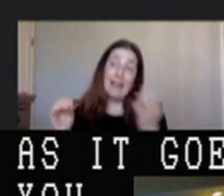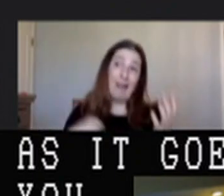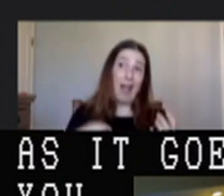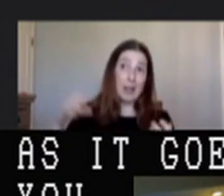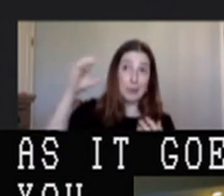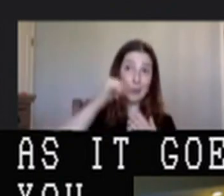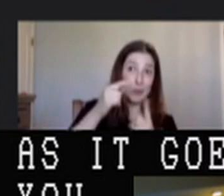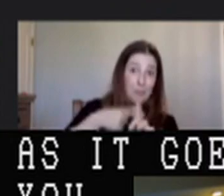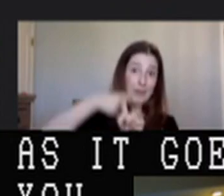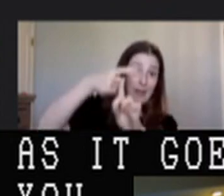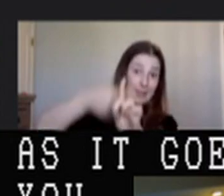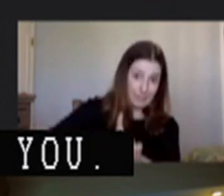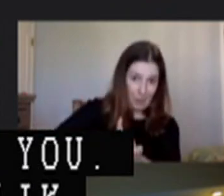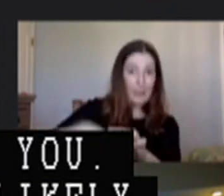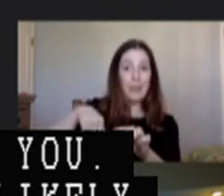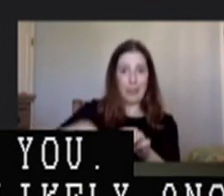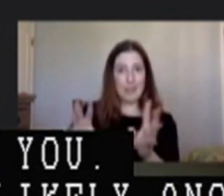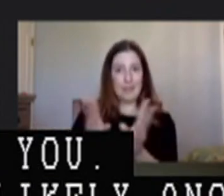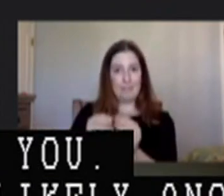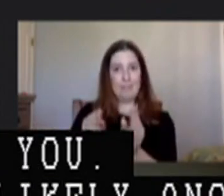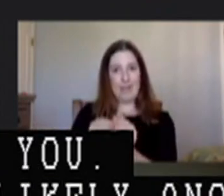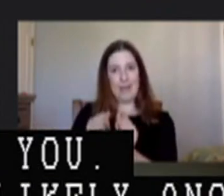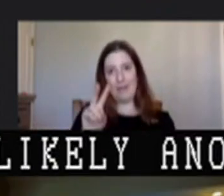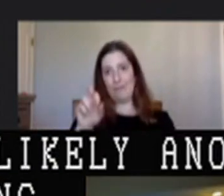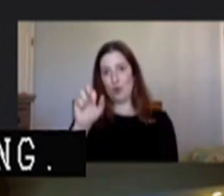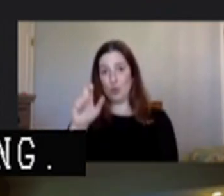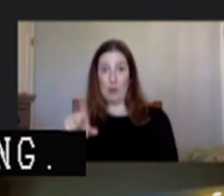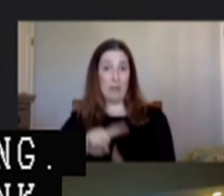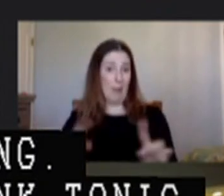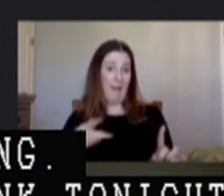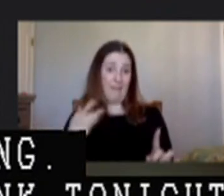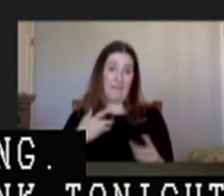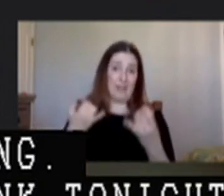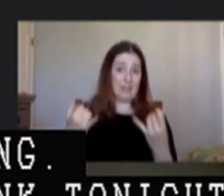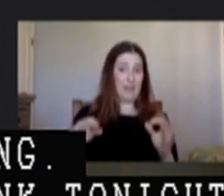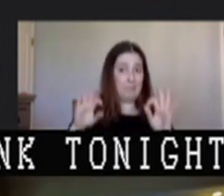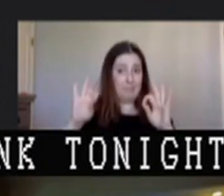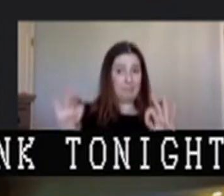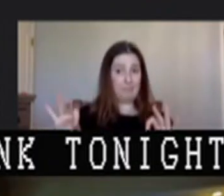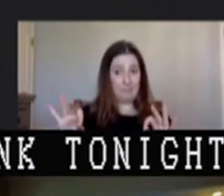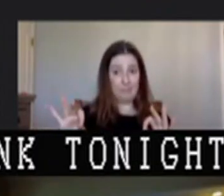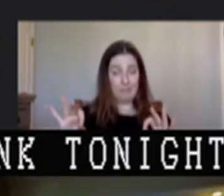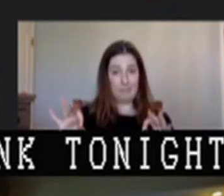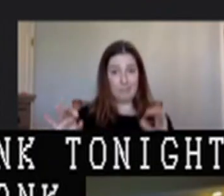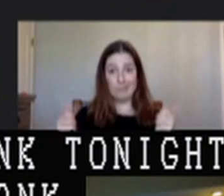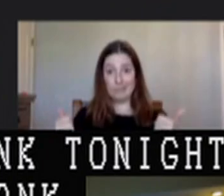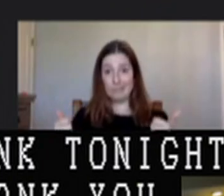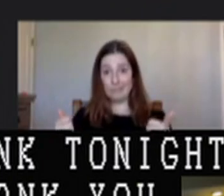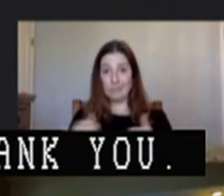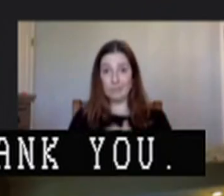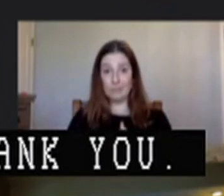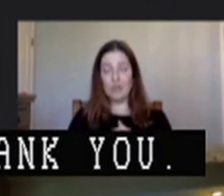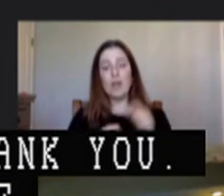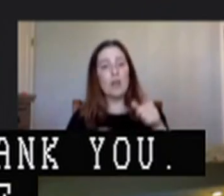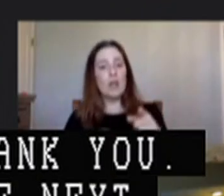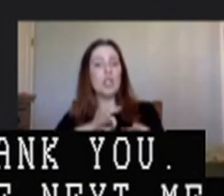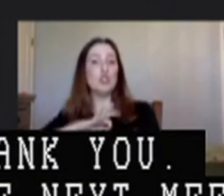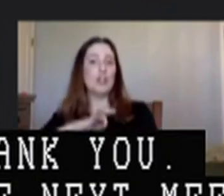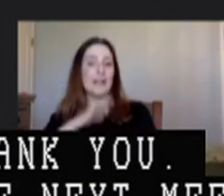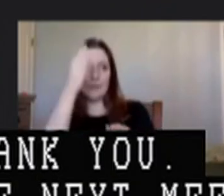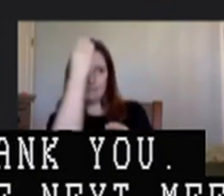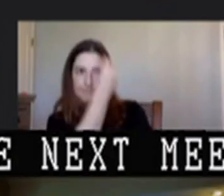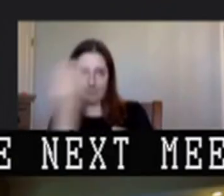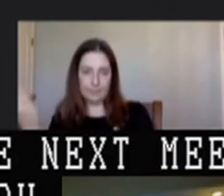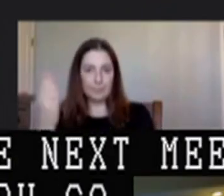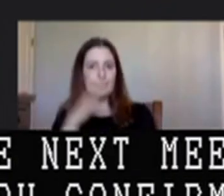but I think tonight went well, so thank you, and everybody be safe. The next meeting, Commissioner, can you confirm the